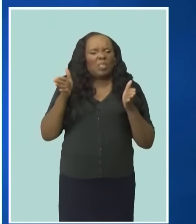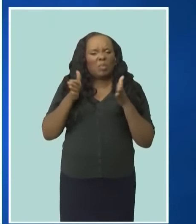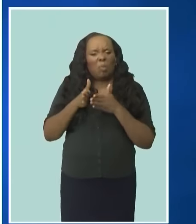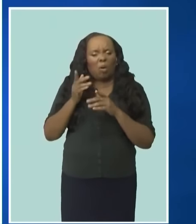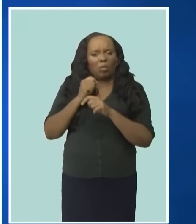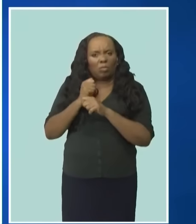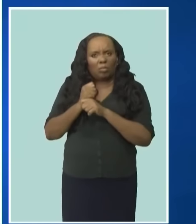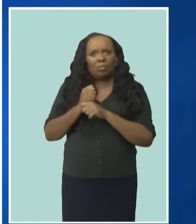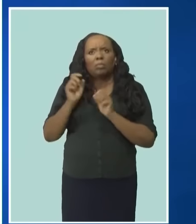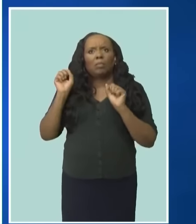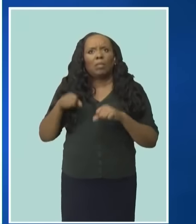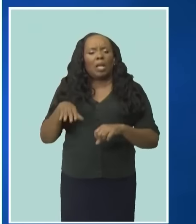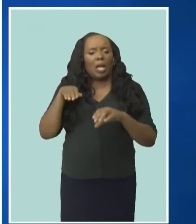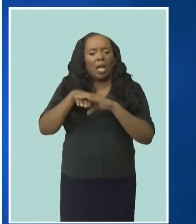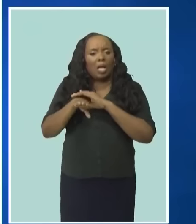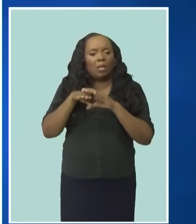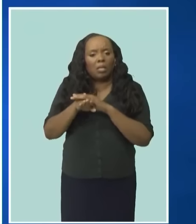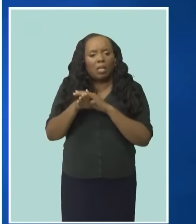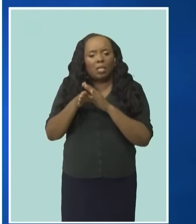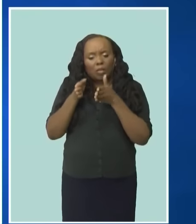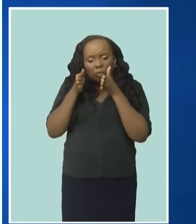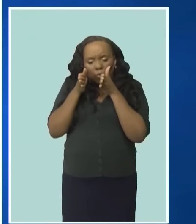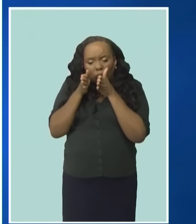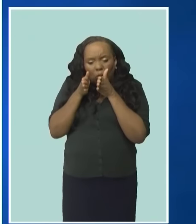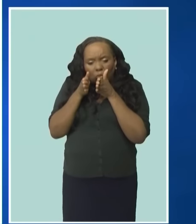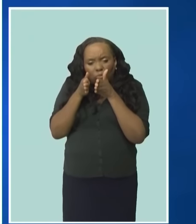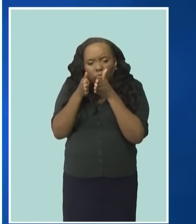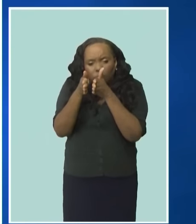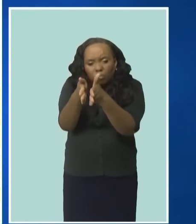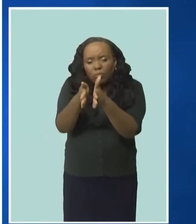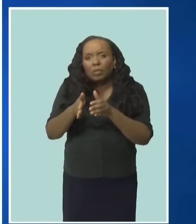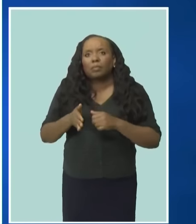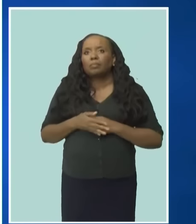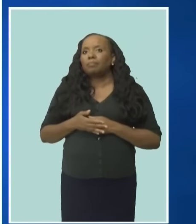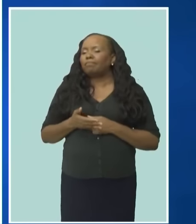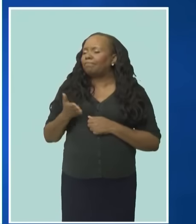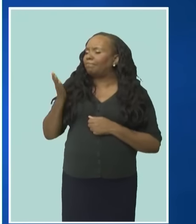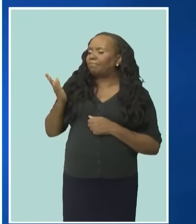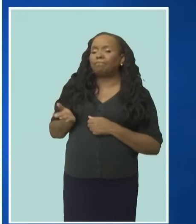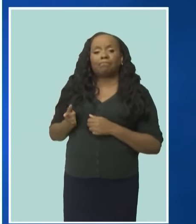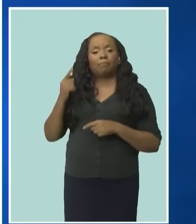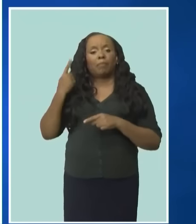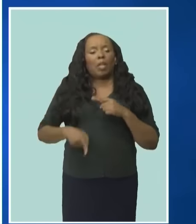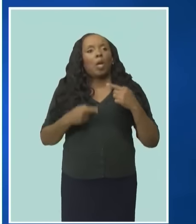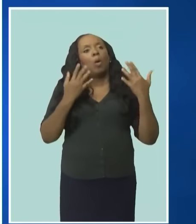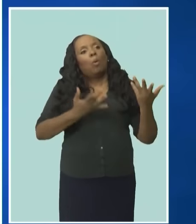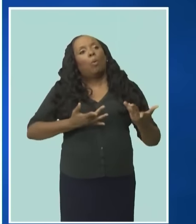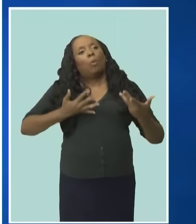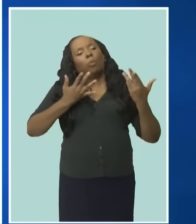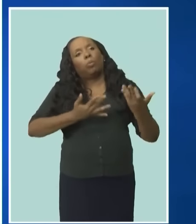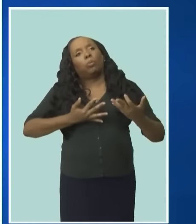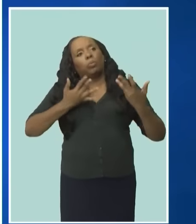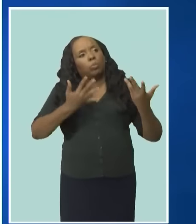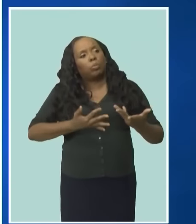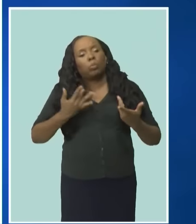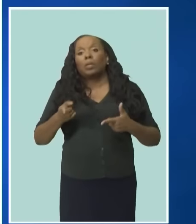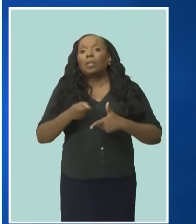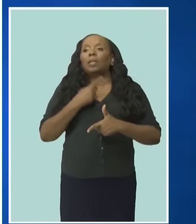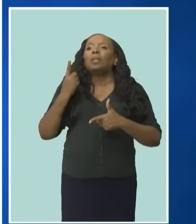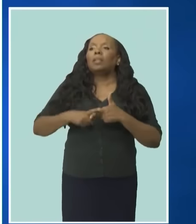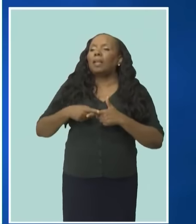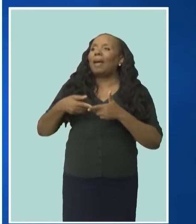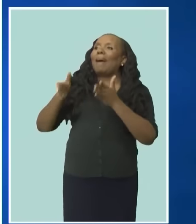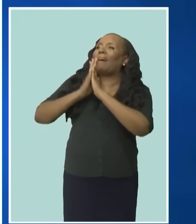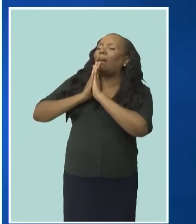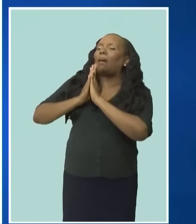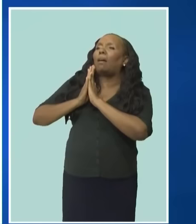officers to access narrow streets. The fire service cannot wait until something happens or until you need something then to acquire it. So what